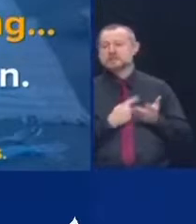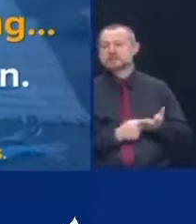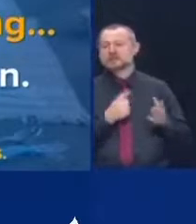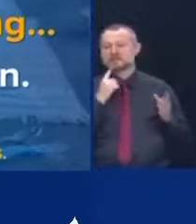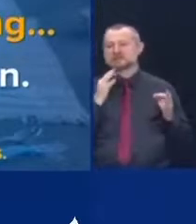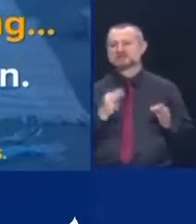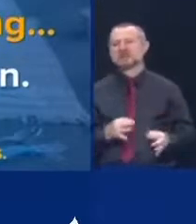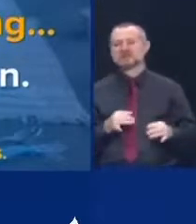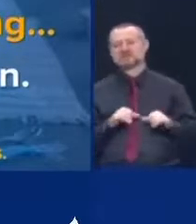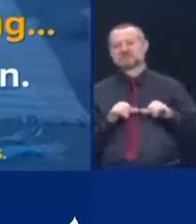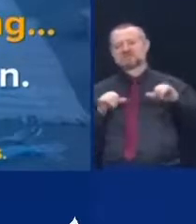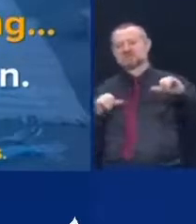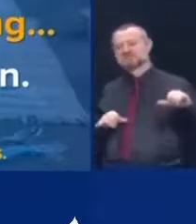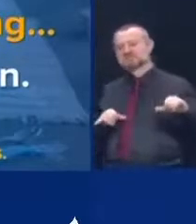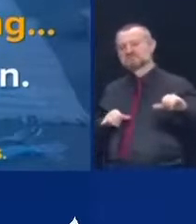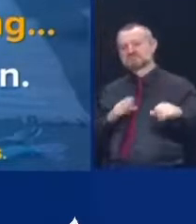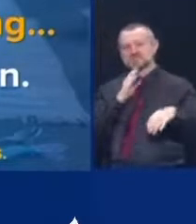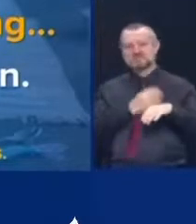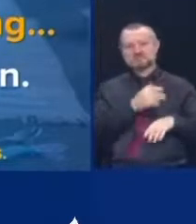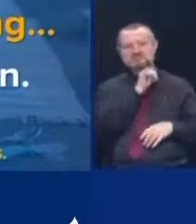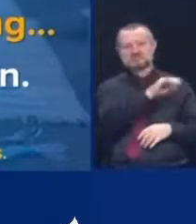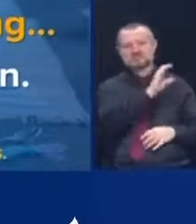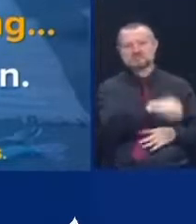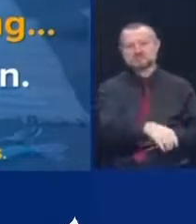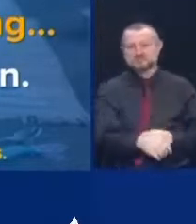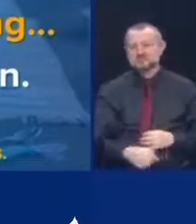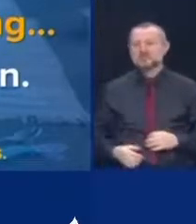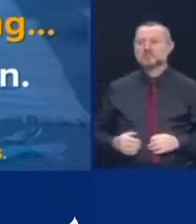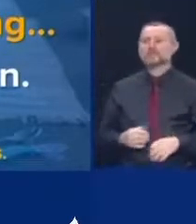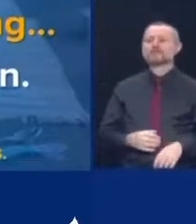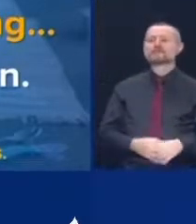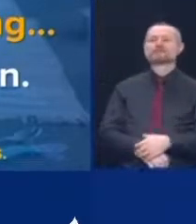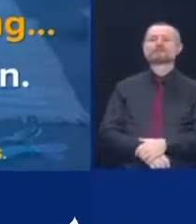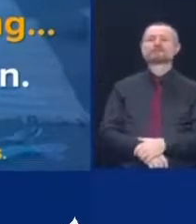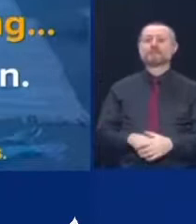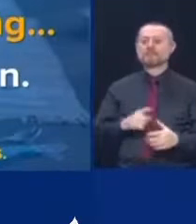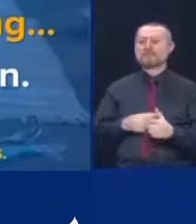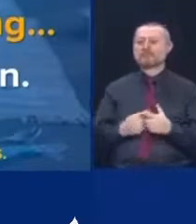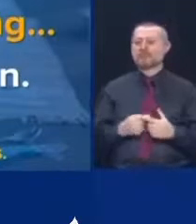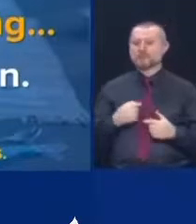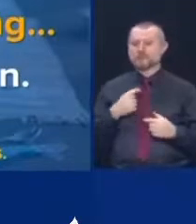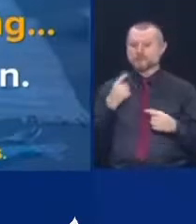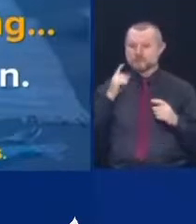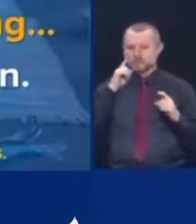going to come home for Thanksgiving. And then she starts to cry.